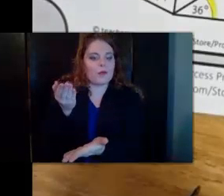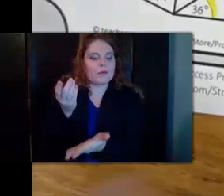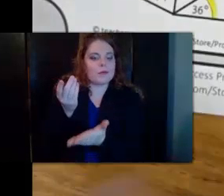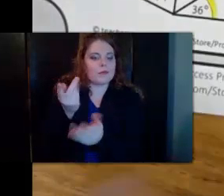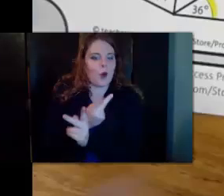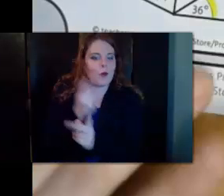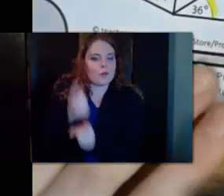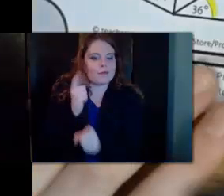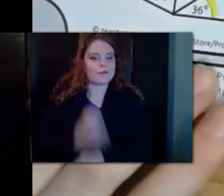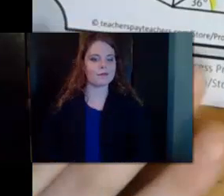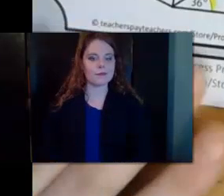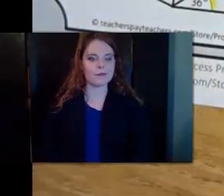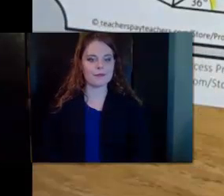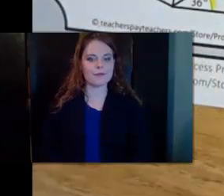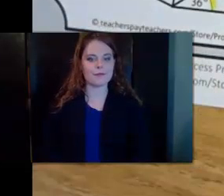math right.